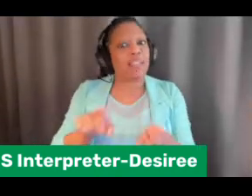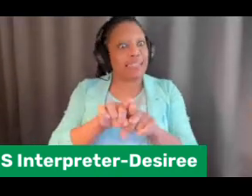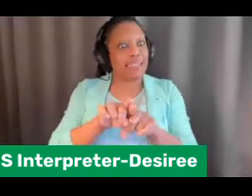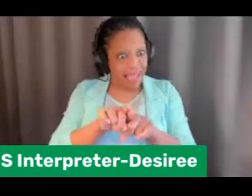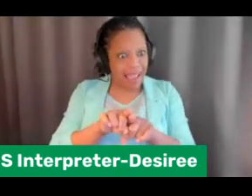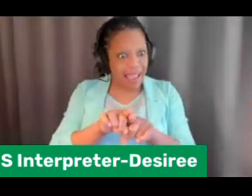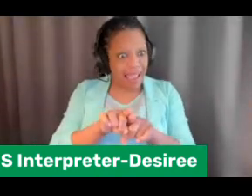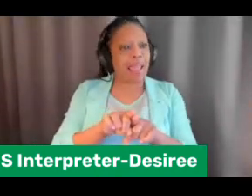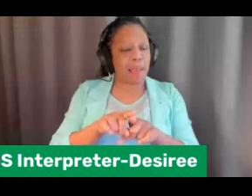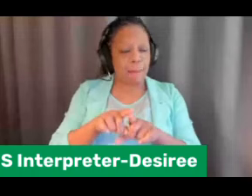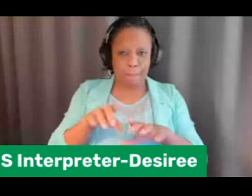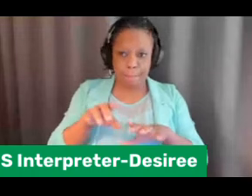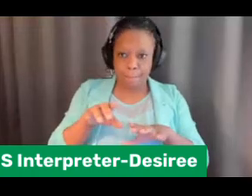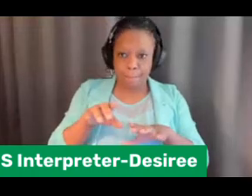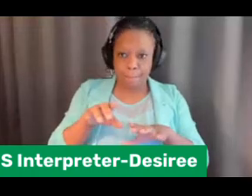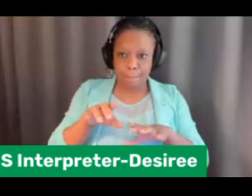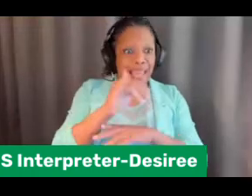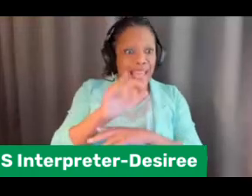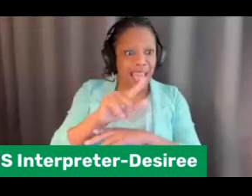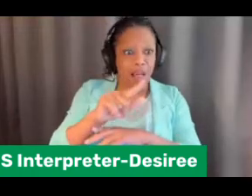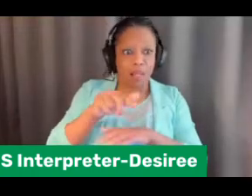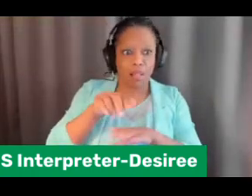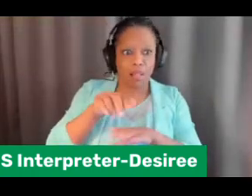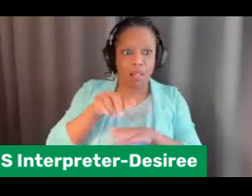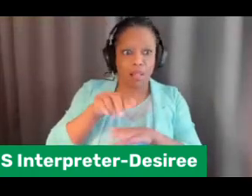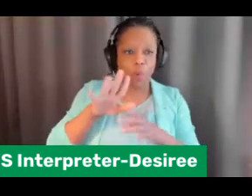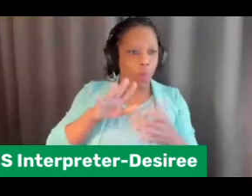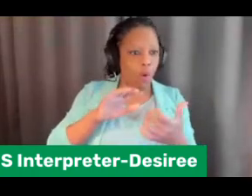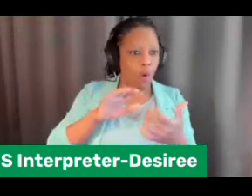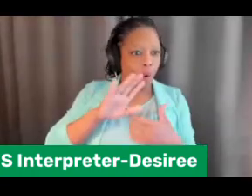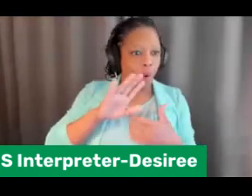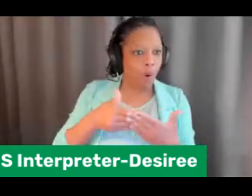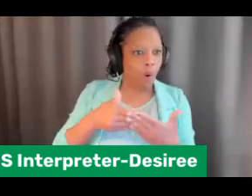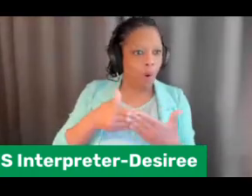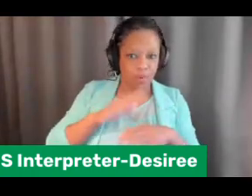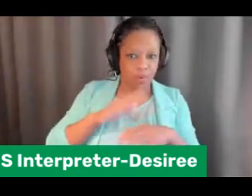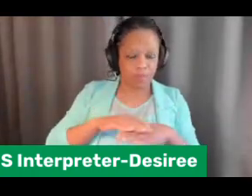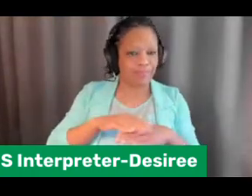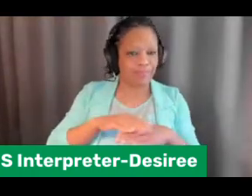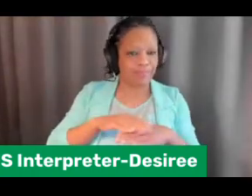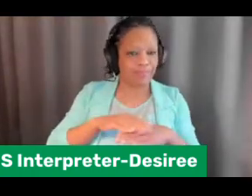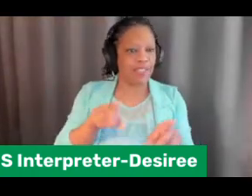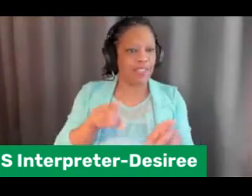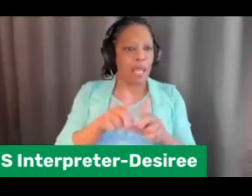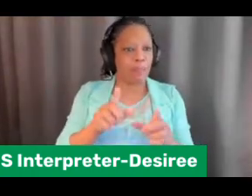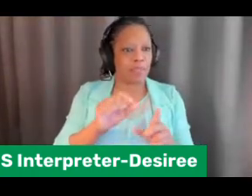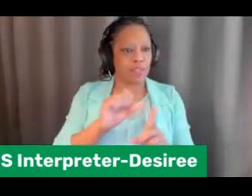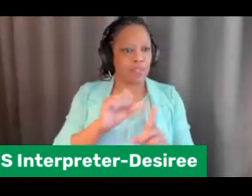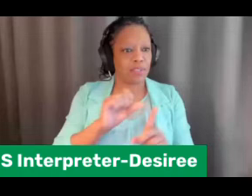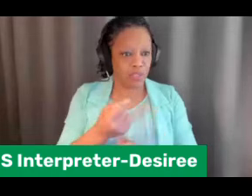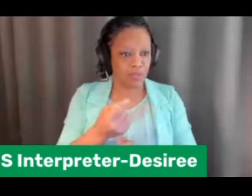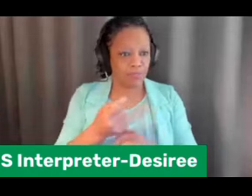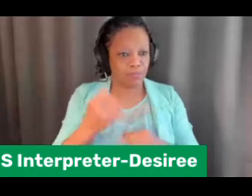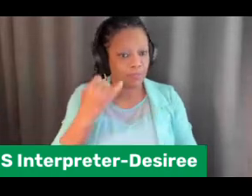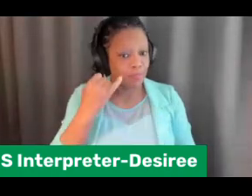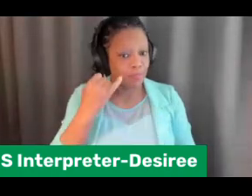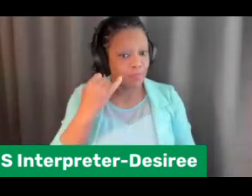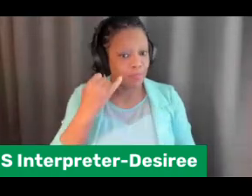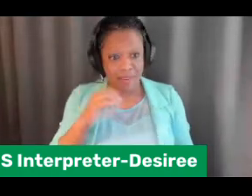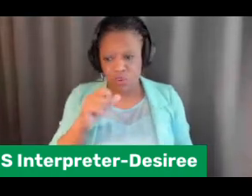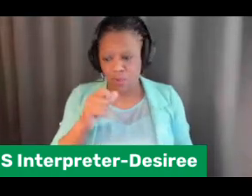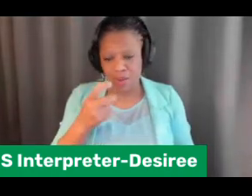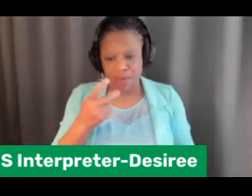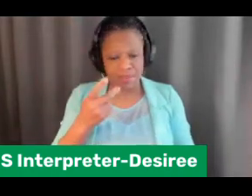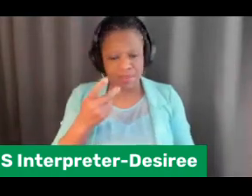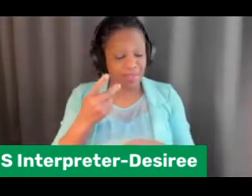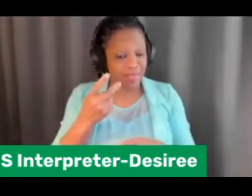out, we all gonna get toppled over by a boulder, and we're gonna be back at the bottom of the hill together. Either way, we're in it